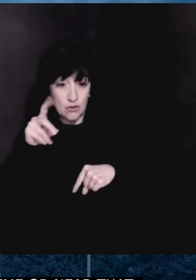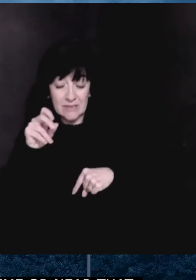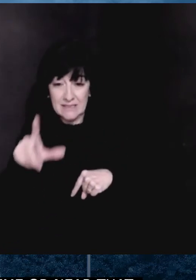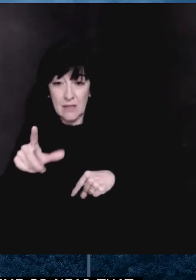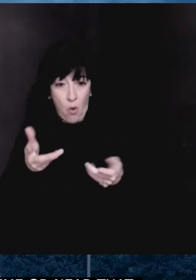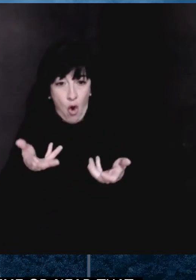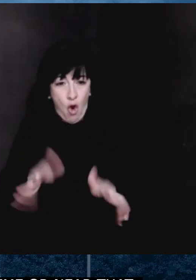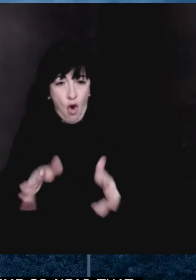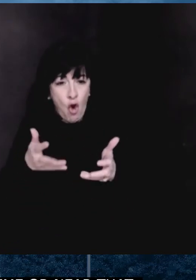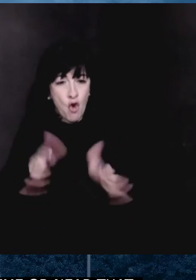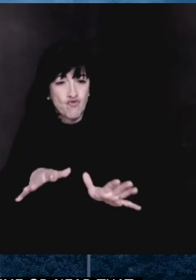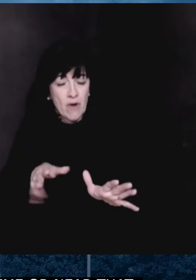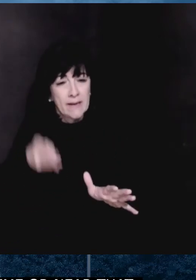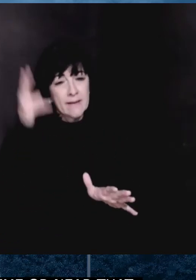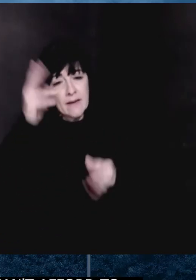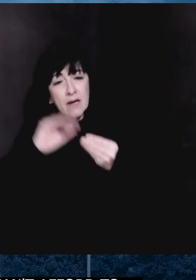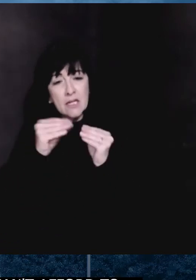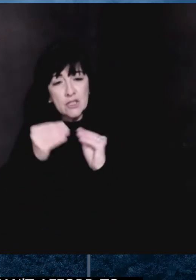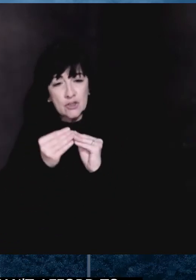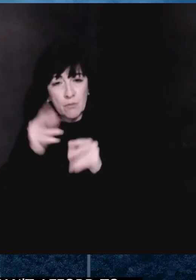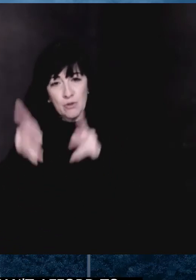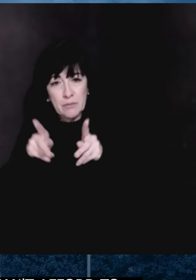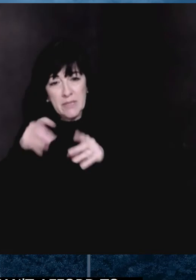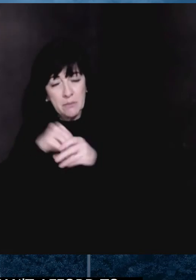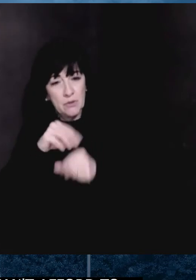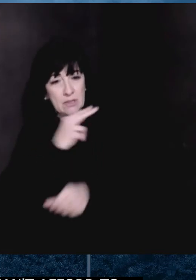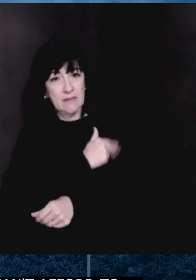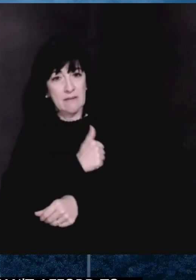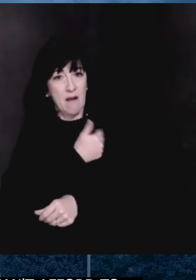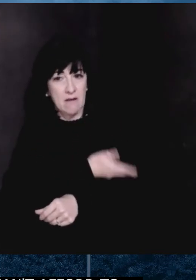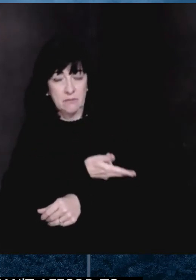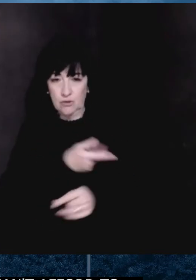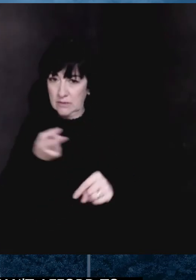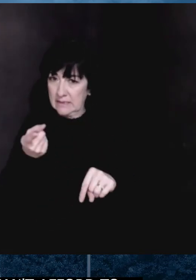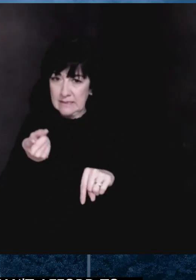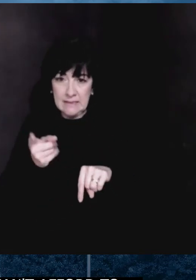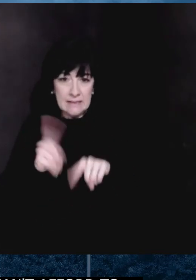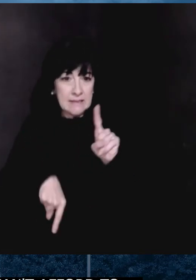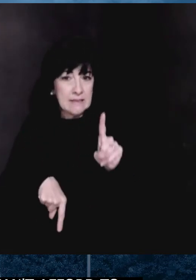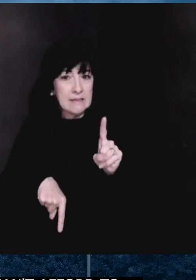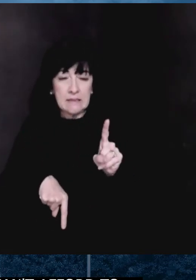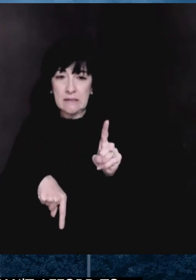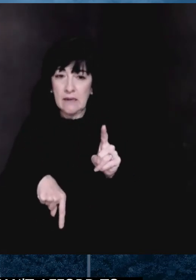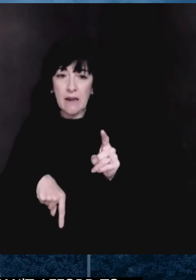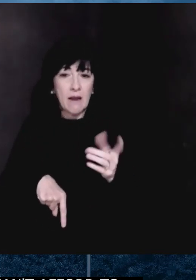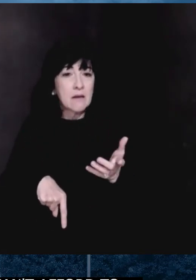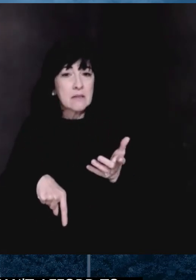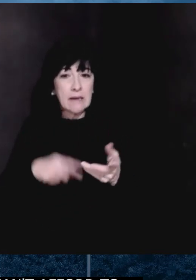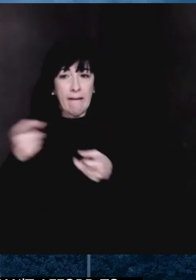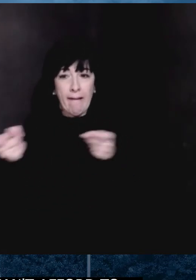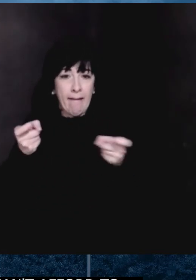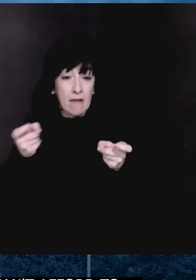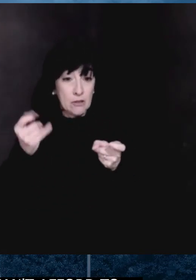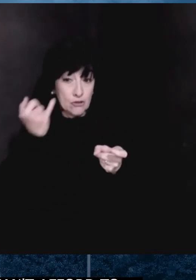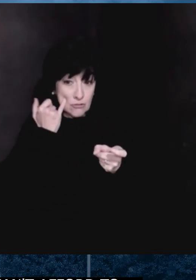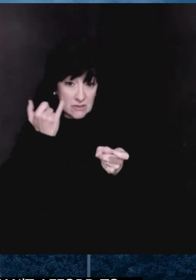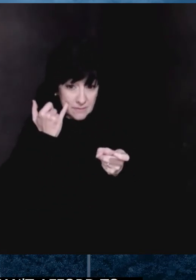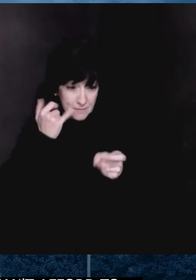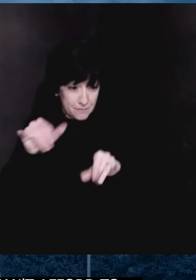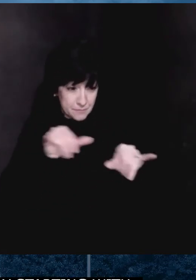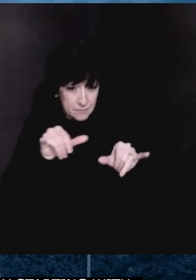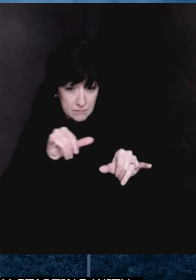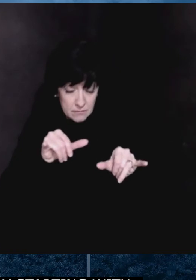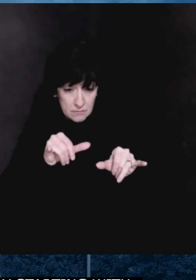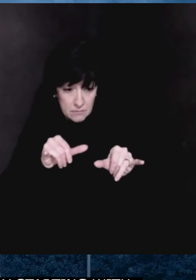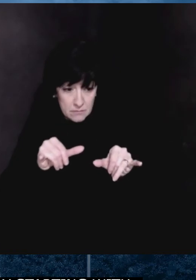a high level of hospitalizations across our state at 427, the highest that we've ever been. We know we're getting